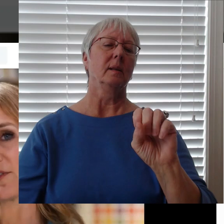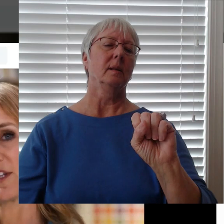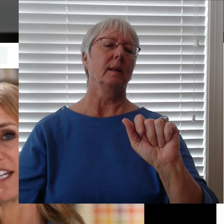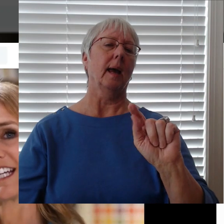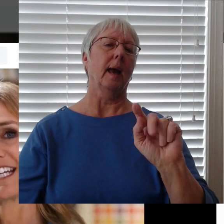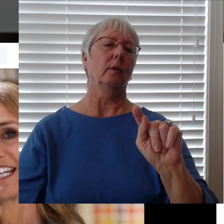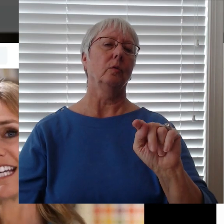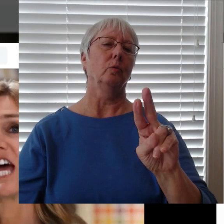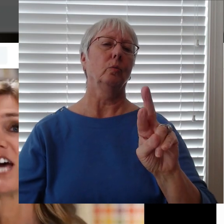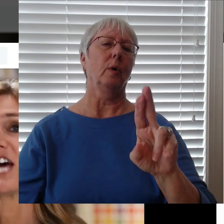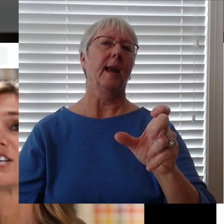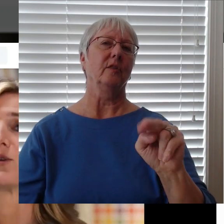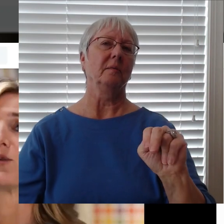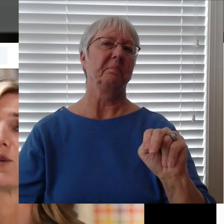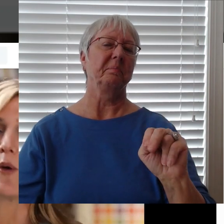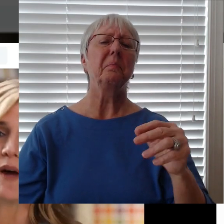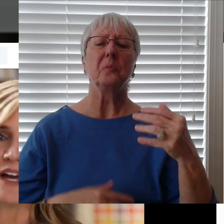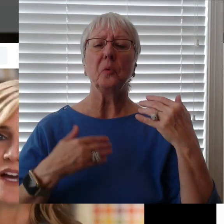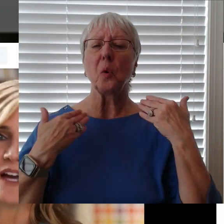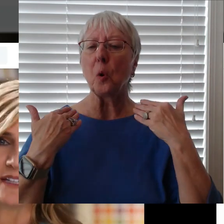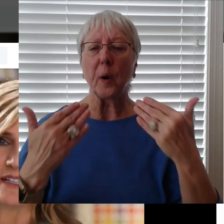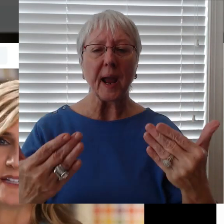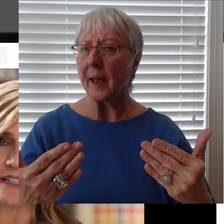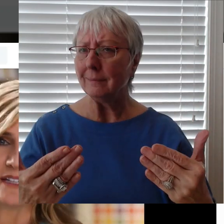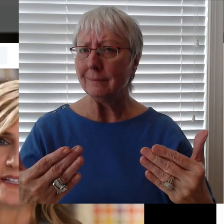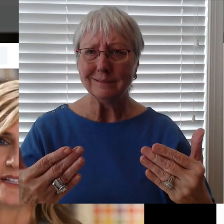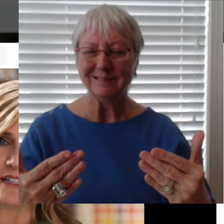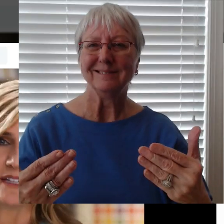successfully. So go ahead, take a bite out of life